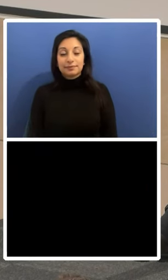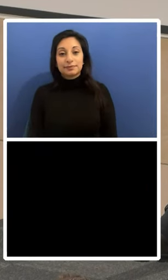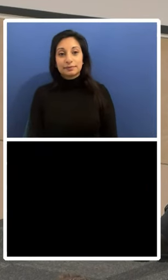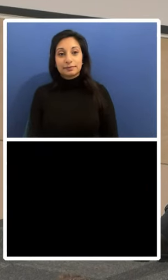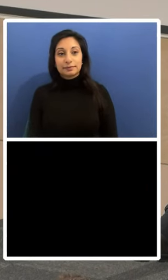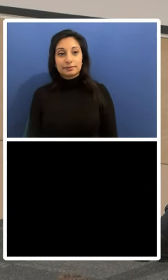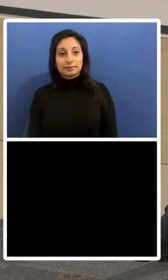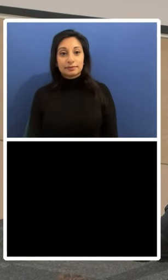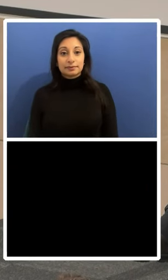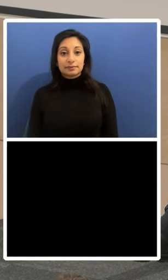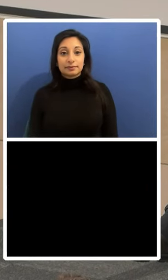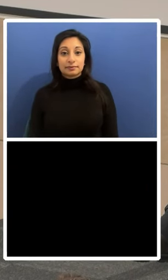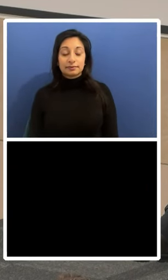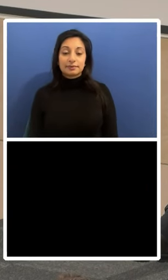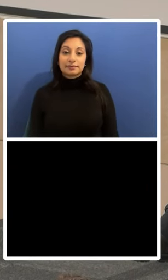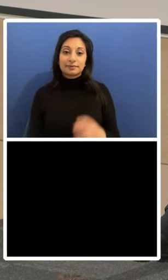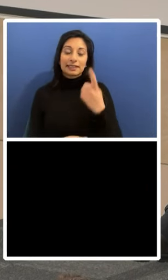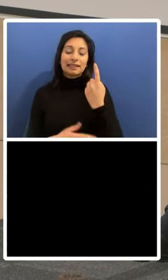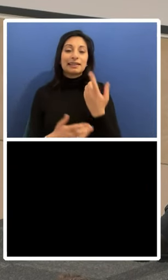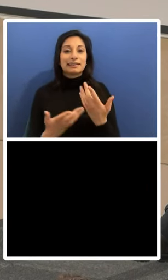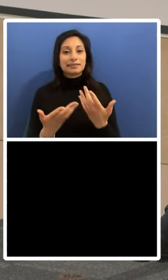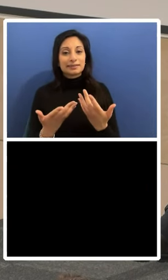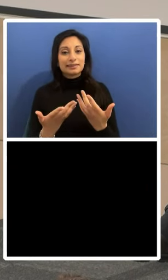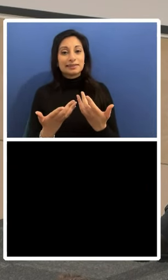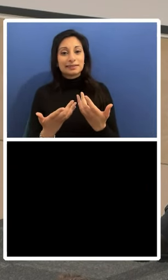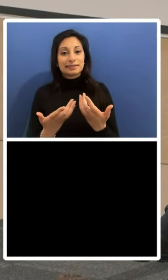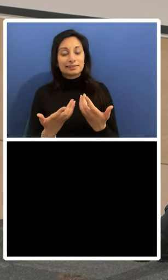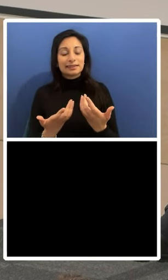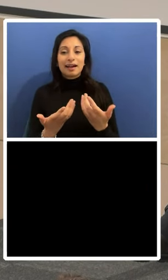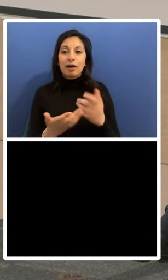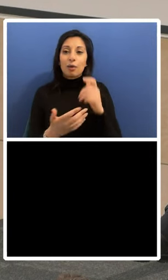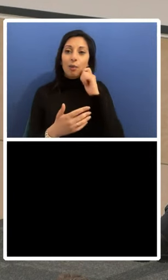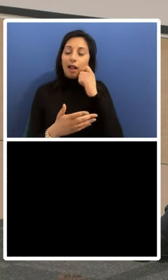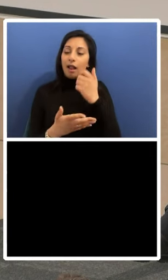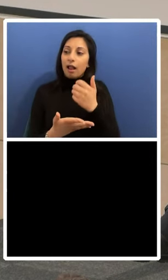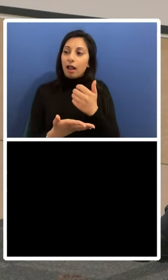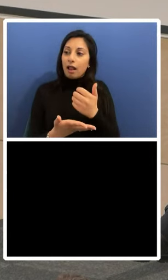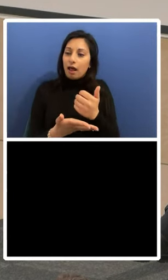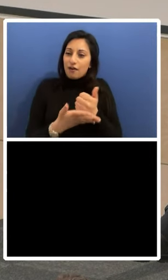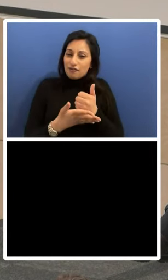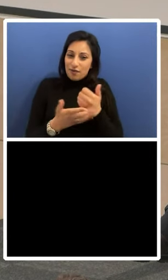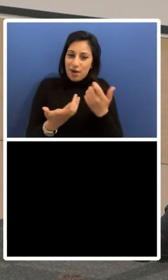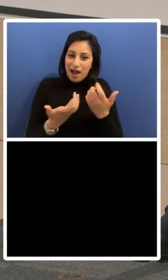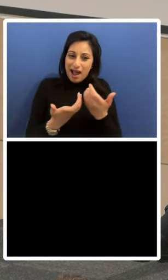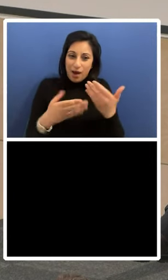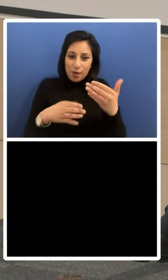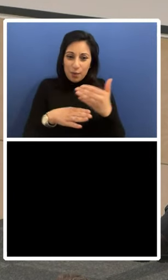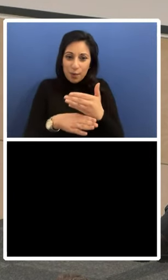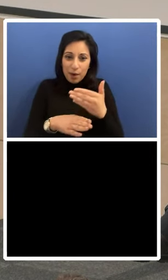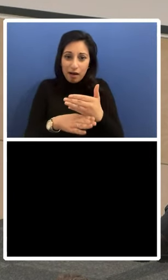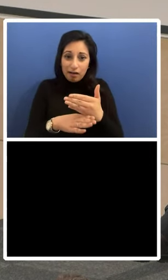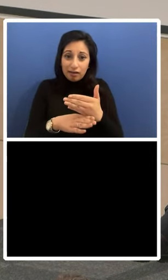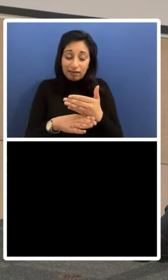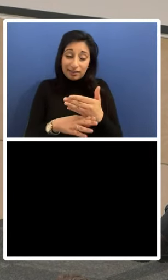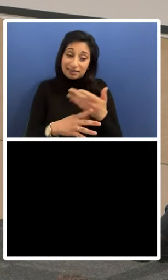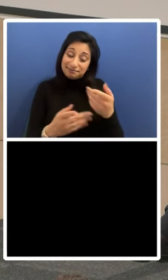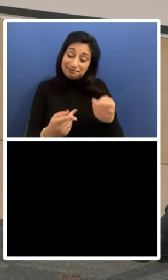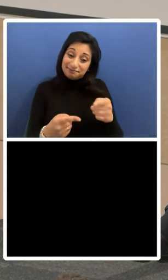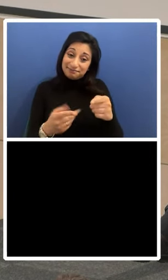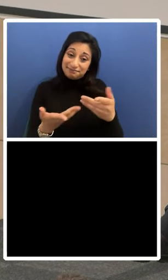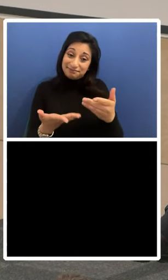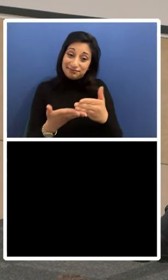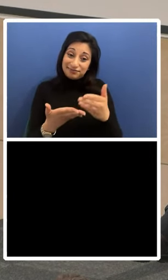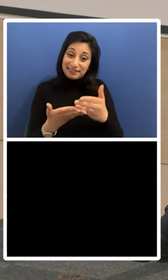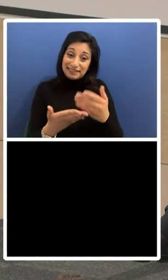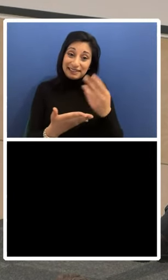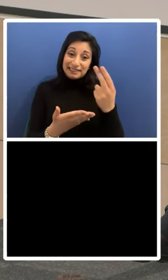I think it can be helpful to understand how unfair the game is. Because if you don't come from the right background, it's designed for you to lose. It's designed for you to lose. And